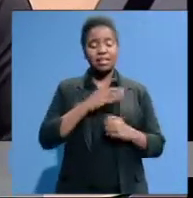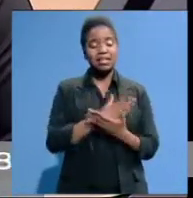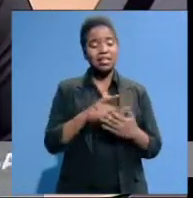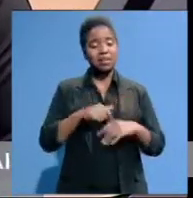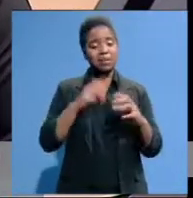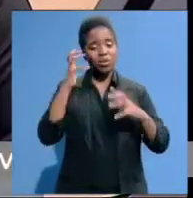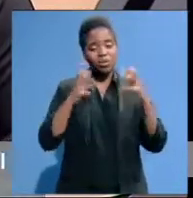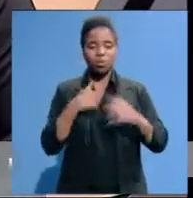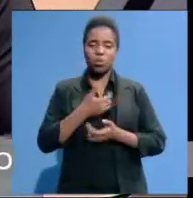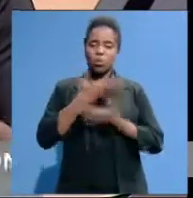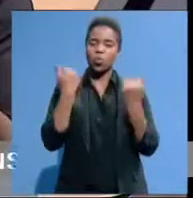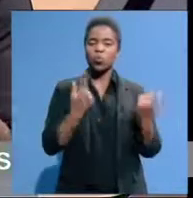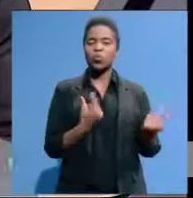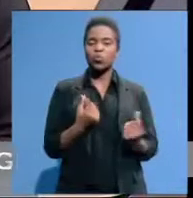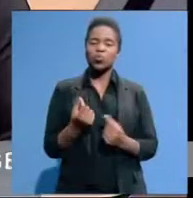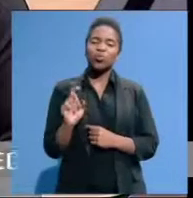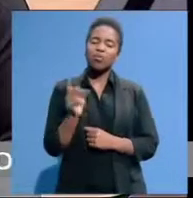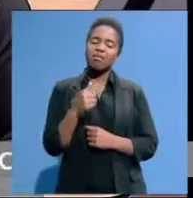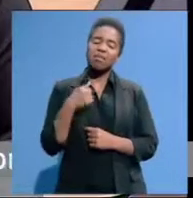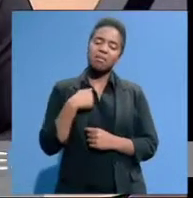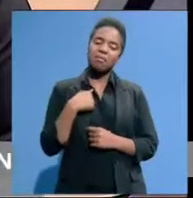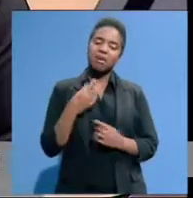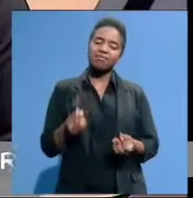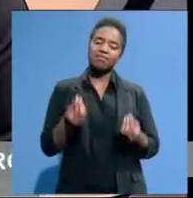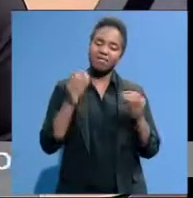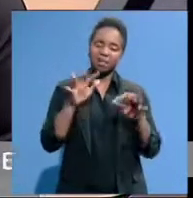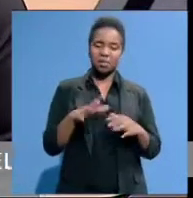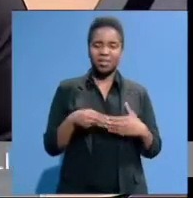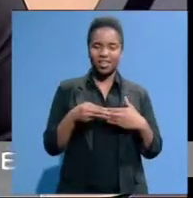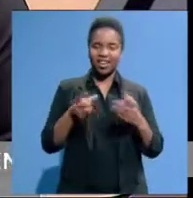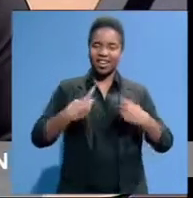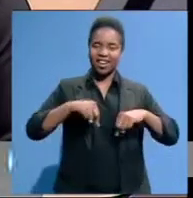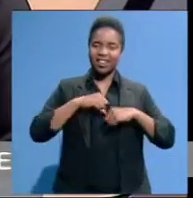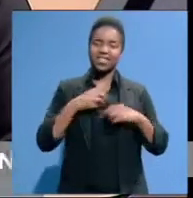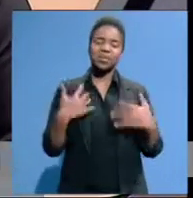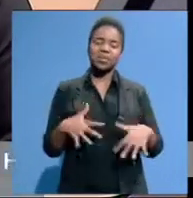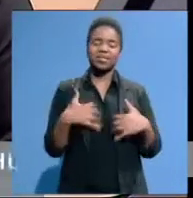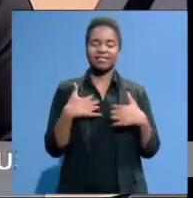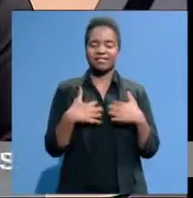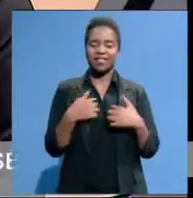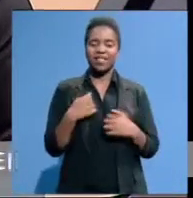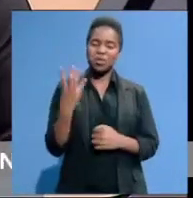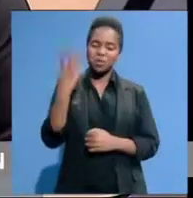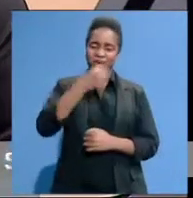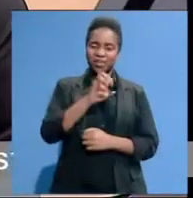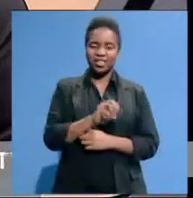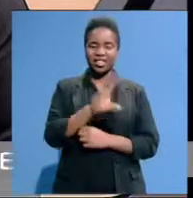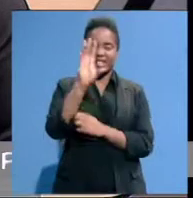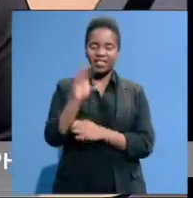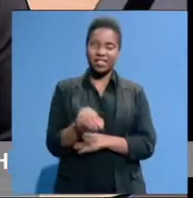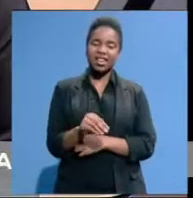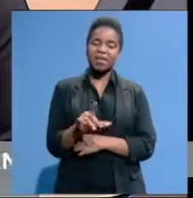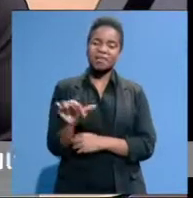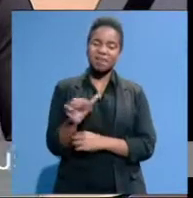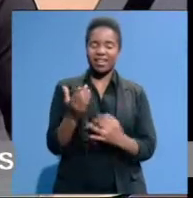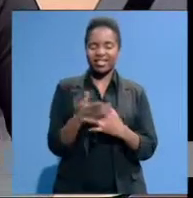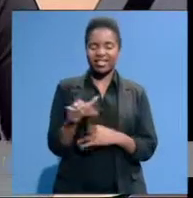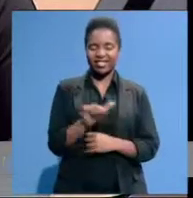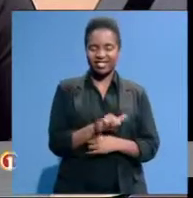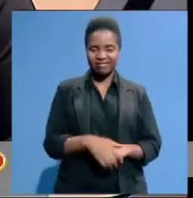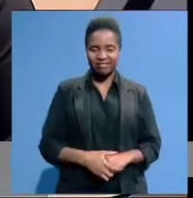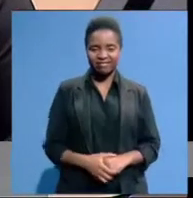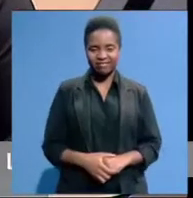later on, couple days on, I passed on. So when I asked my sister about